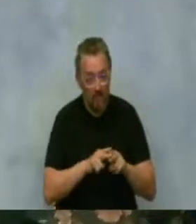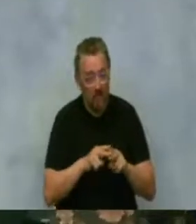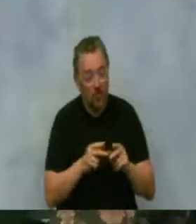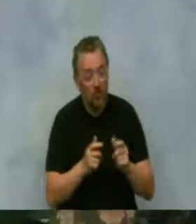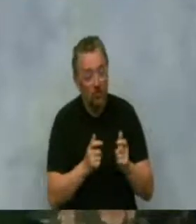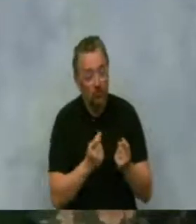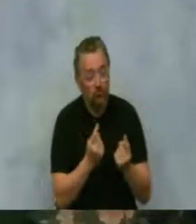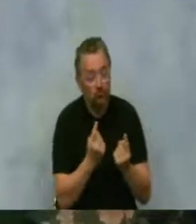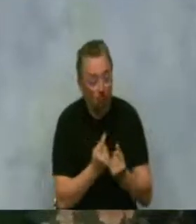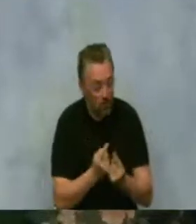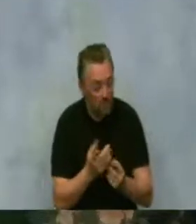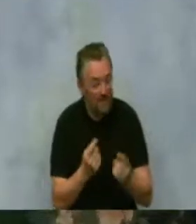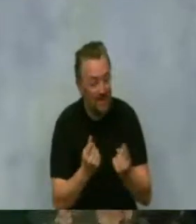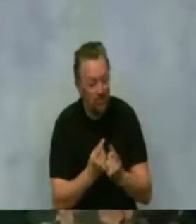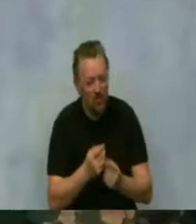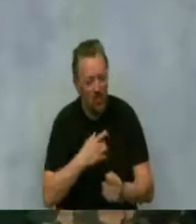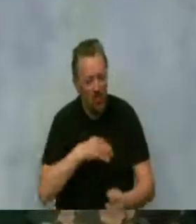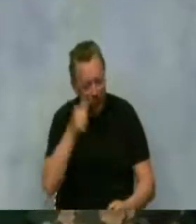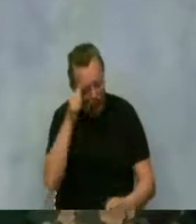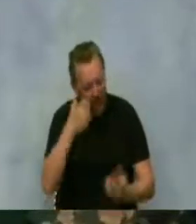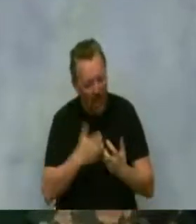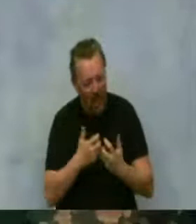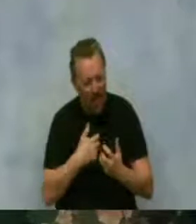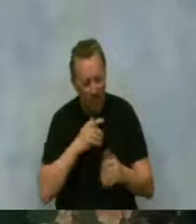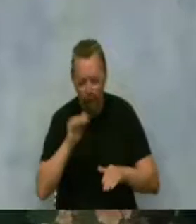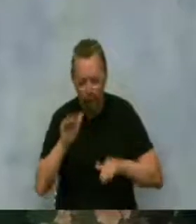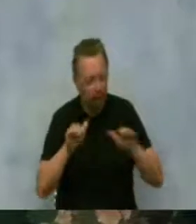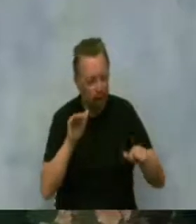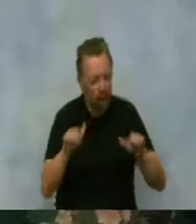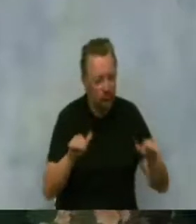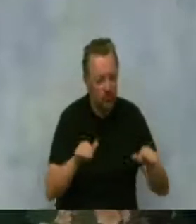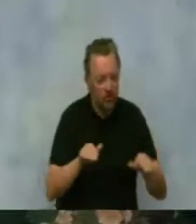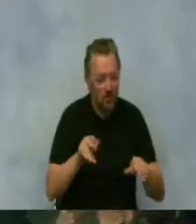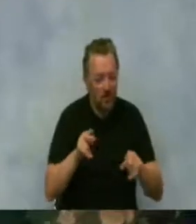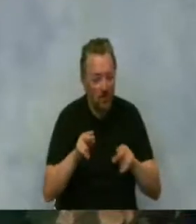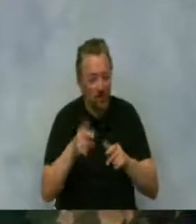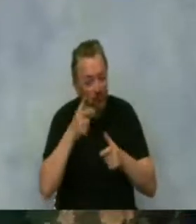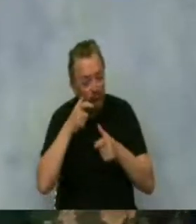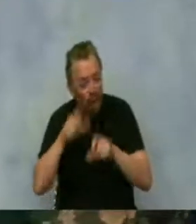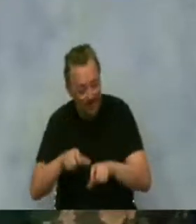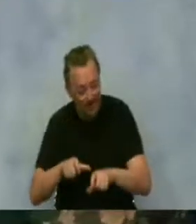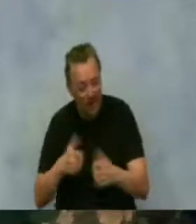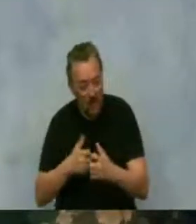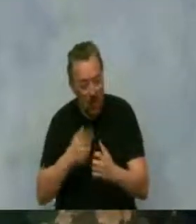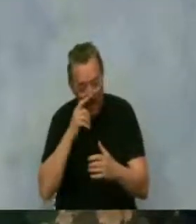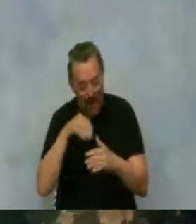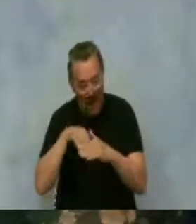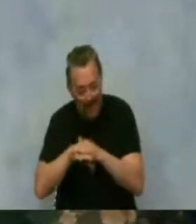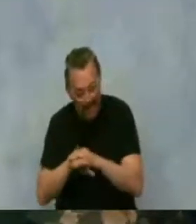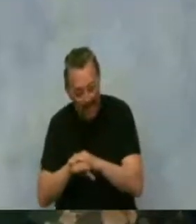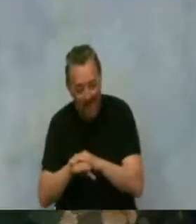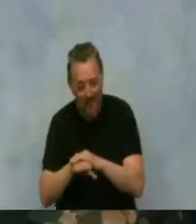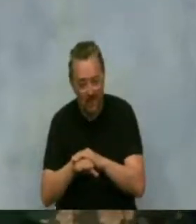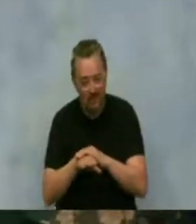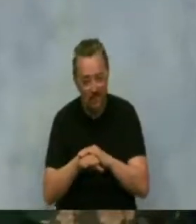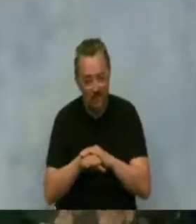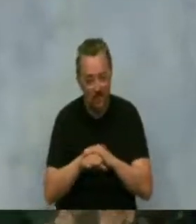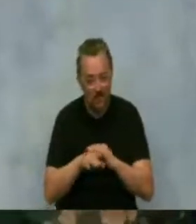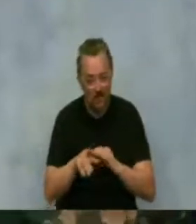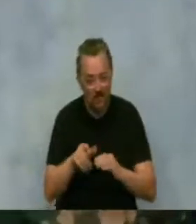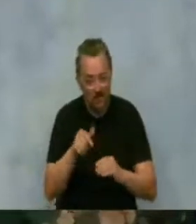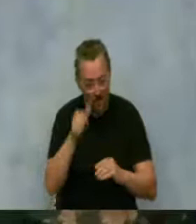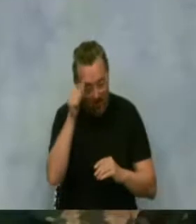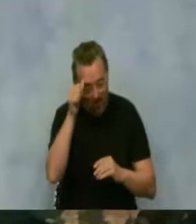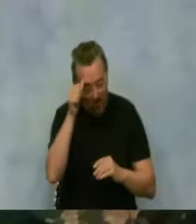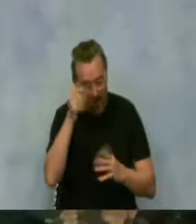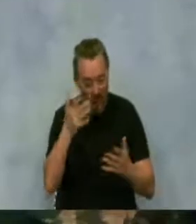but I just wondered what efforts, how are we reaching out to tenants to gain access to their homes? Obviously, there is a